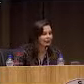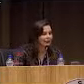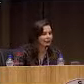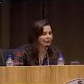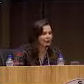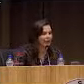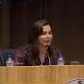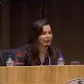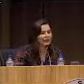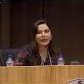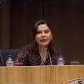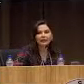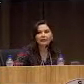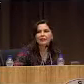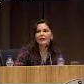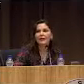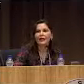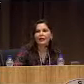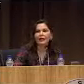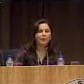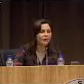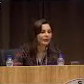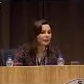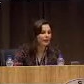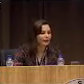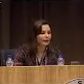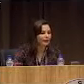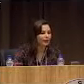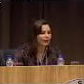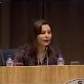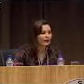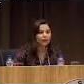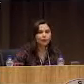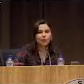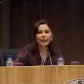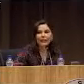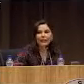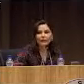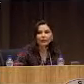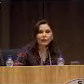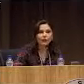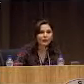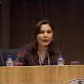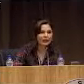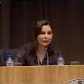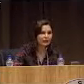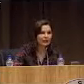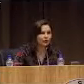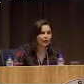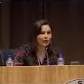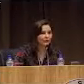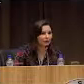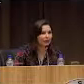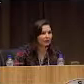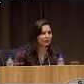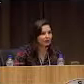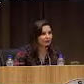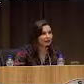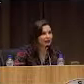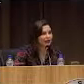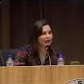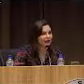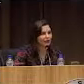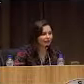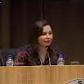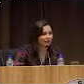I would like to thank all the patients, the families, and also the Porto Alegre